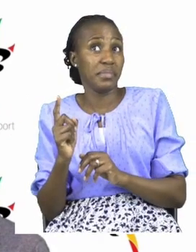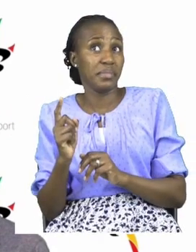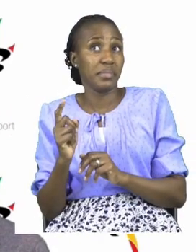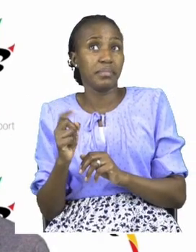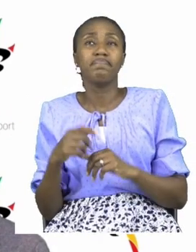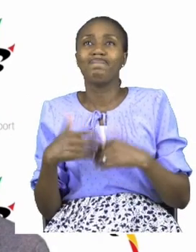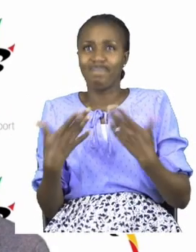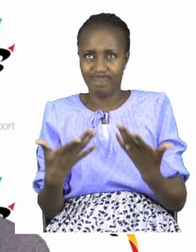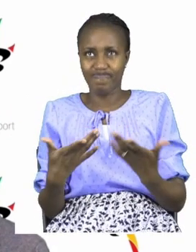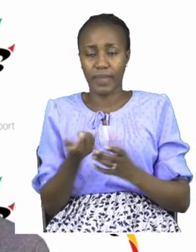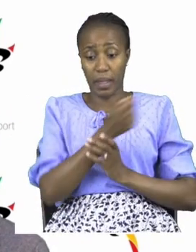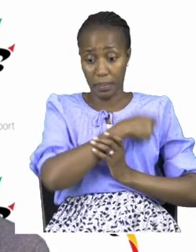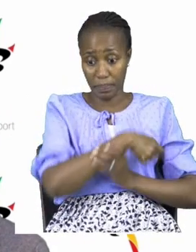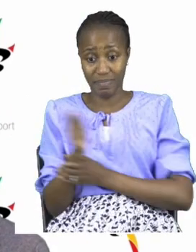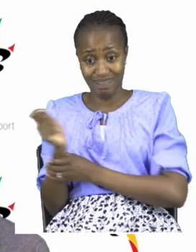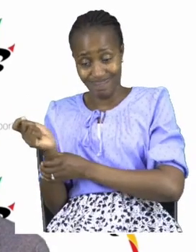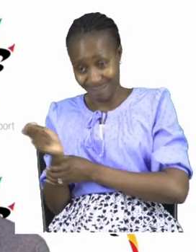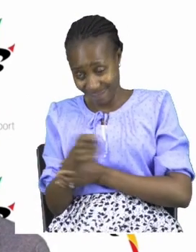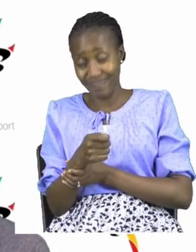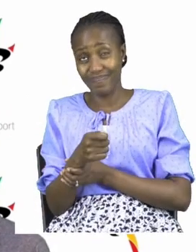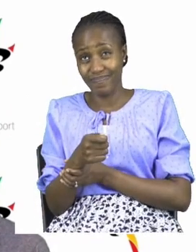Tennis is one of those